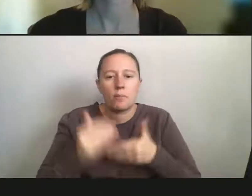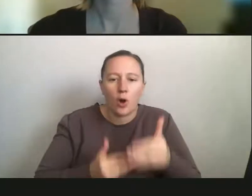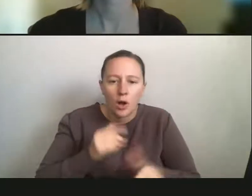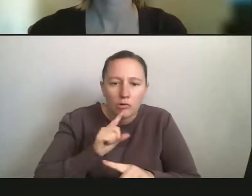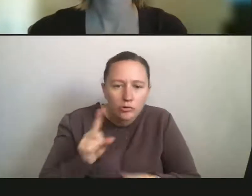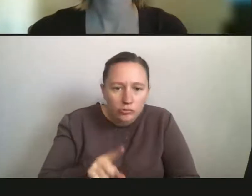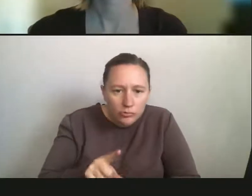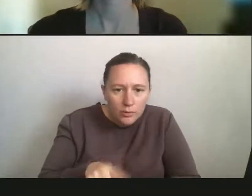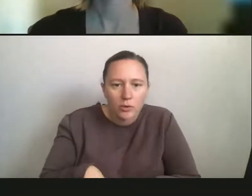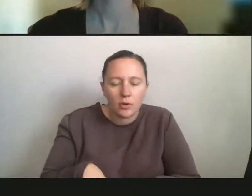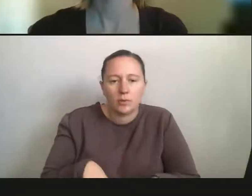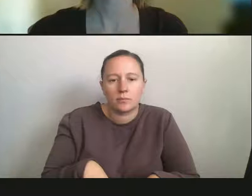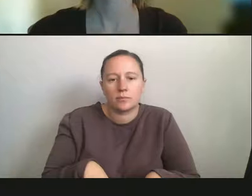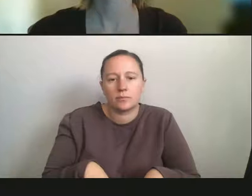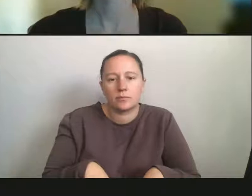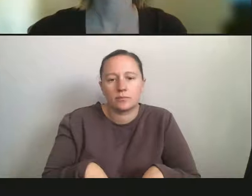reports,